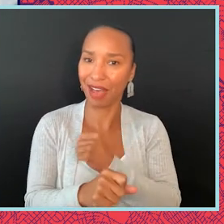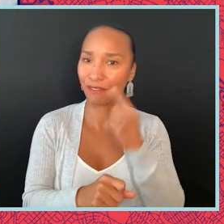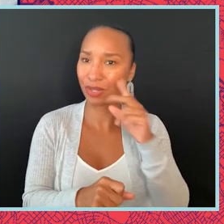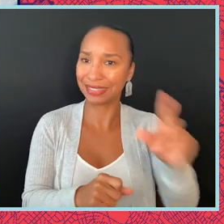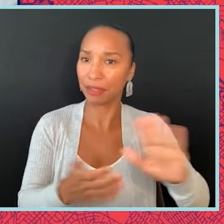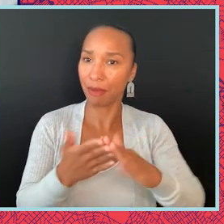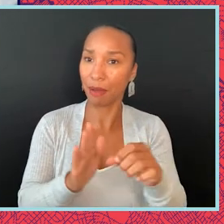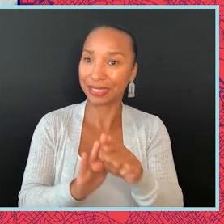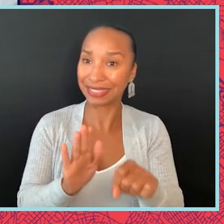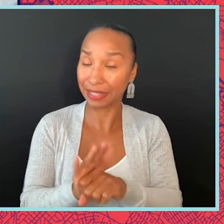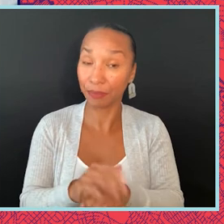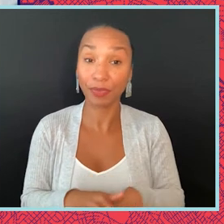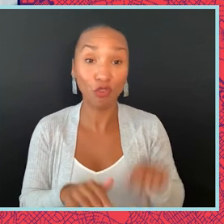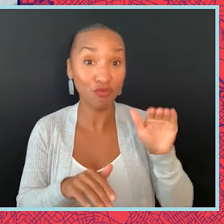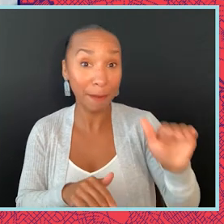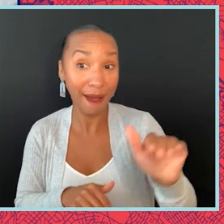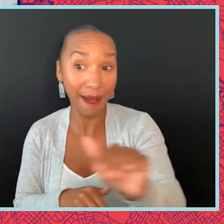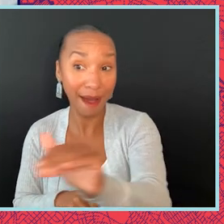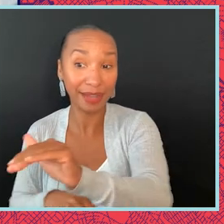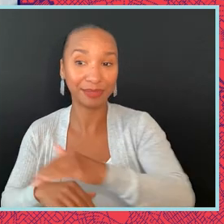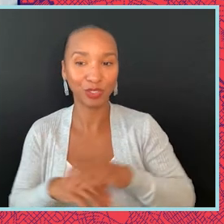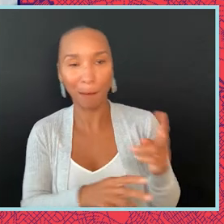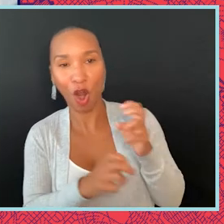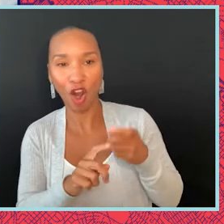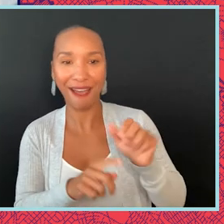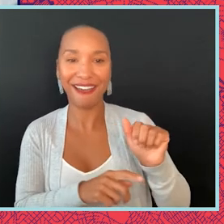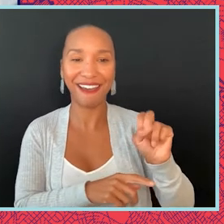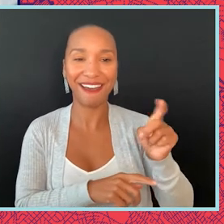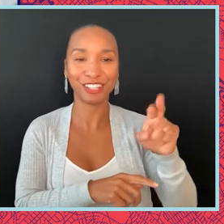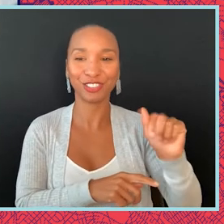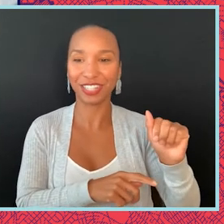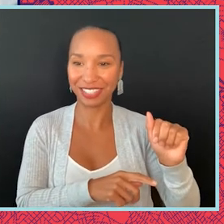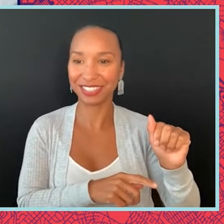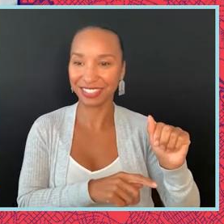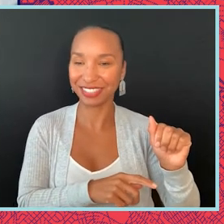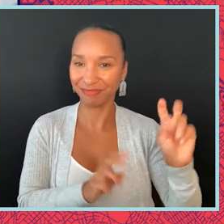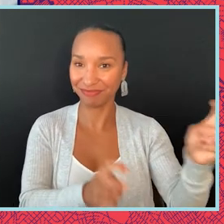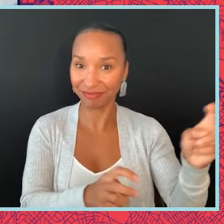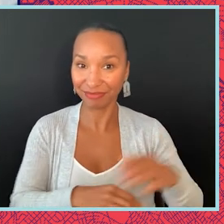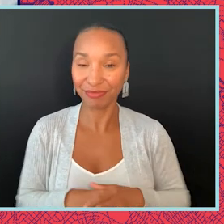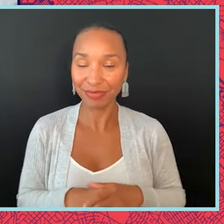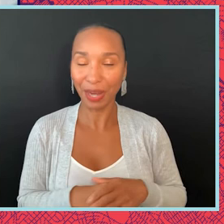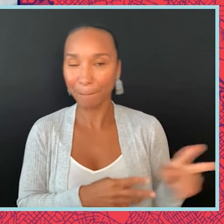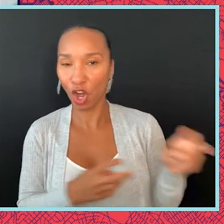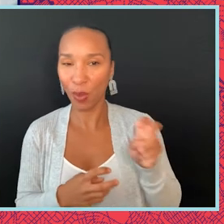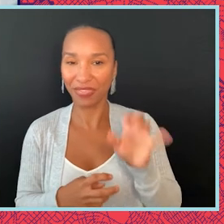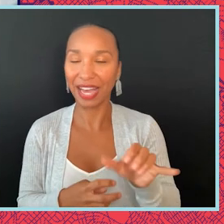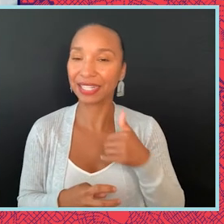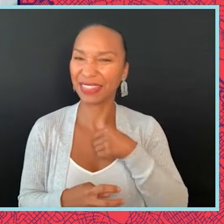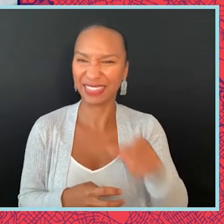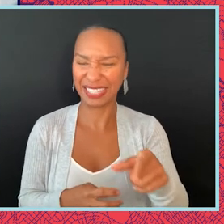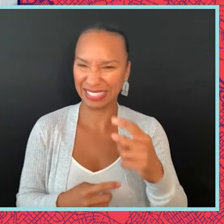DC Statehood. As a reminder, to crib from Andrea's quote, to lift this